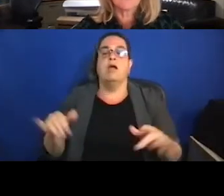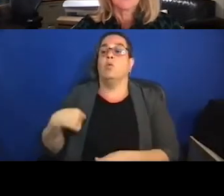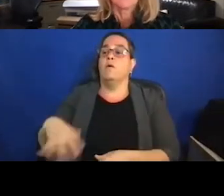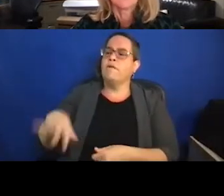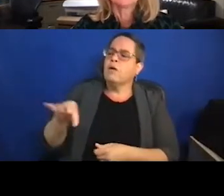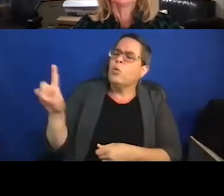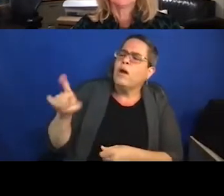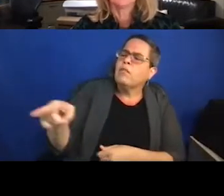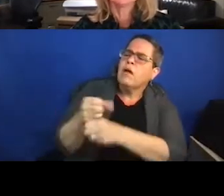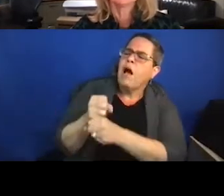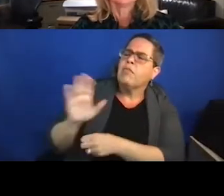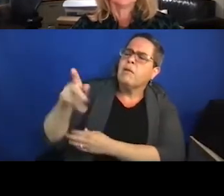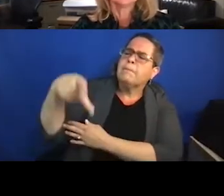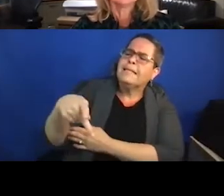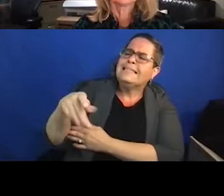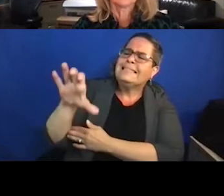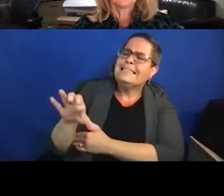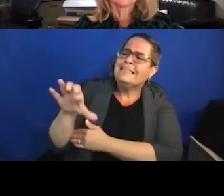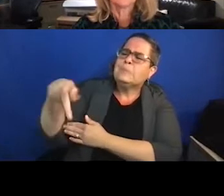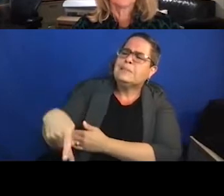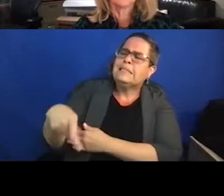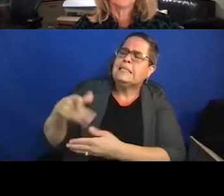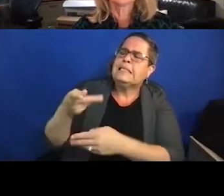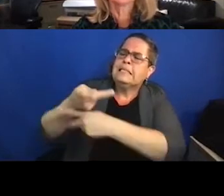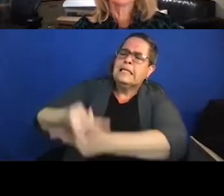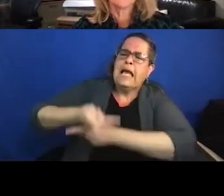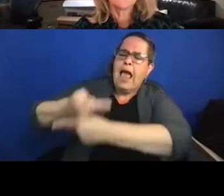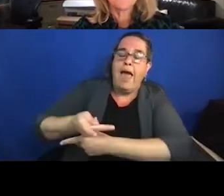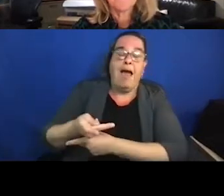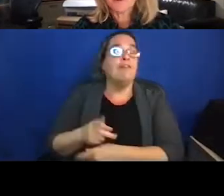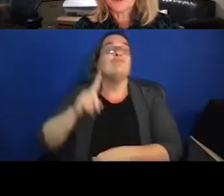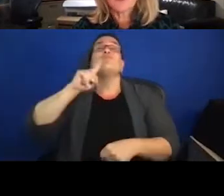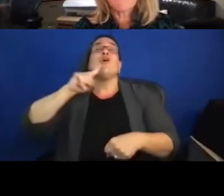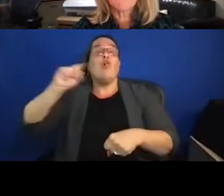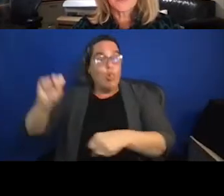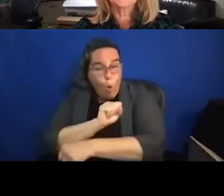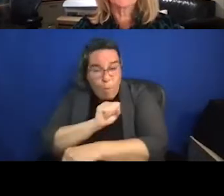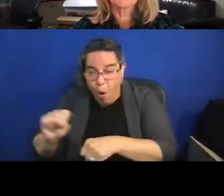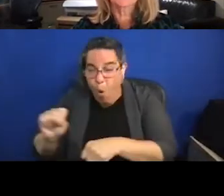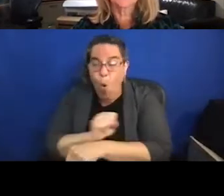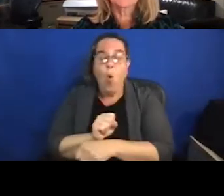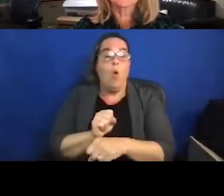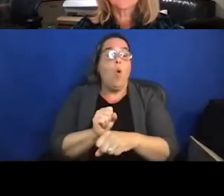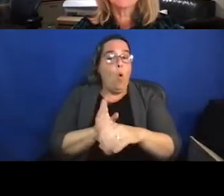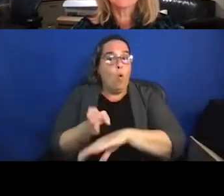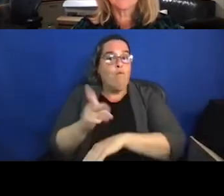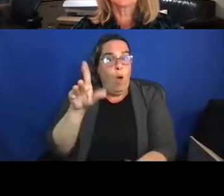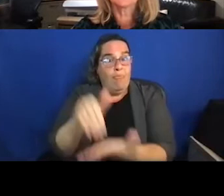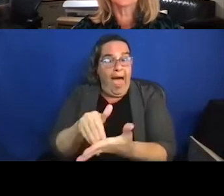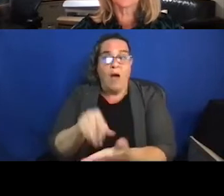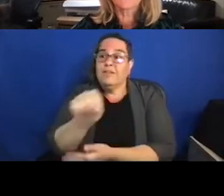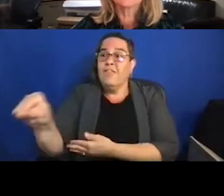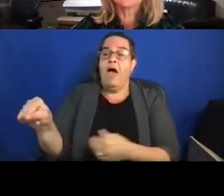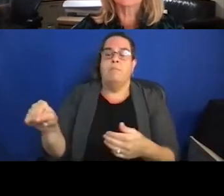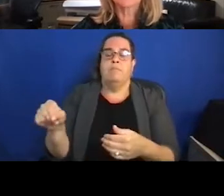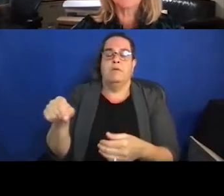1,165 people came into the study, they enrolled, and when they enrolled, we went out to meet with them and we talked with them about their smoking, et cetera, and we